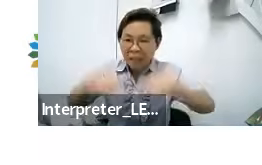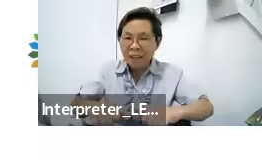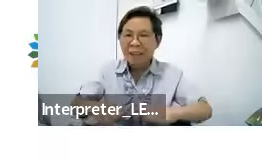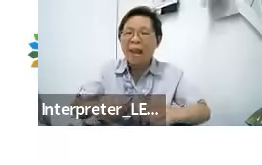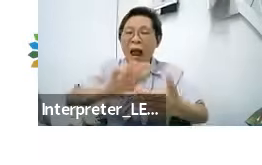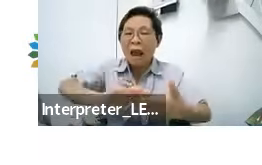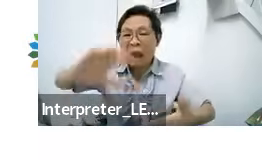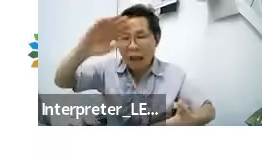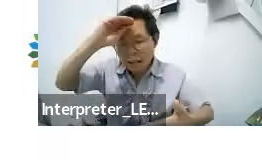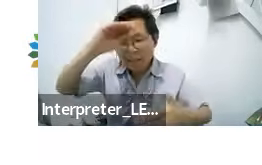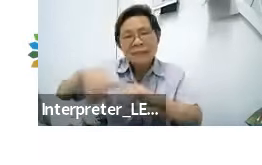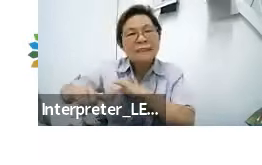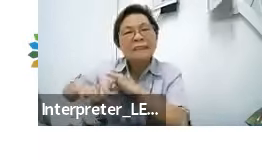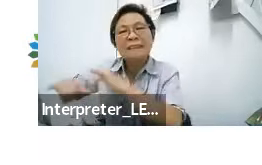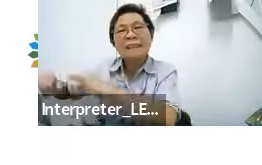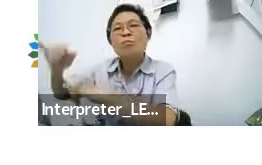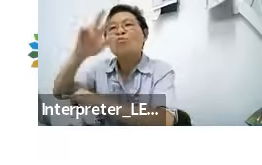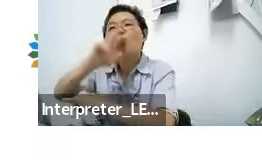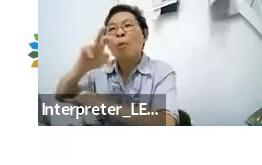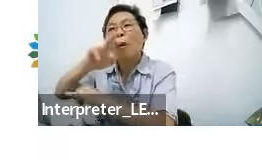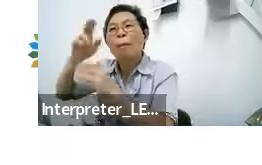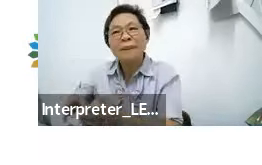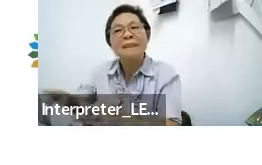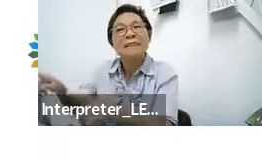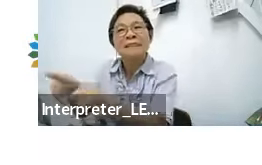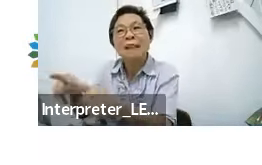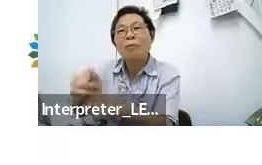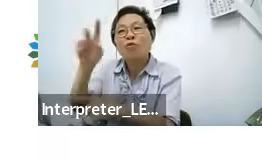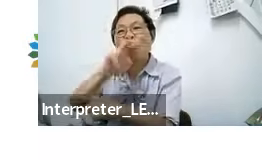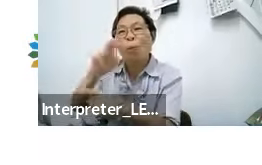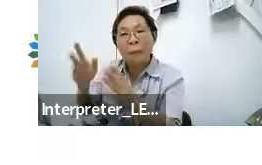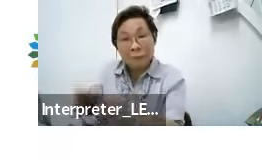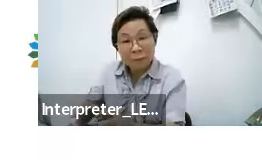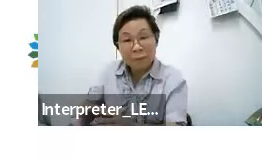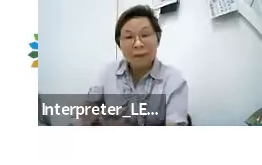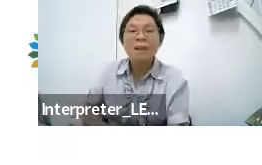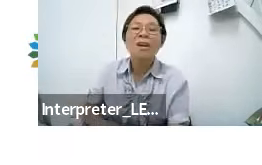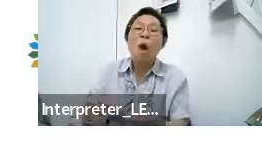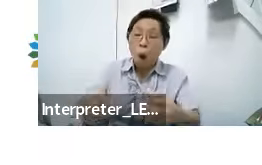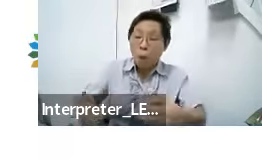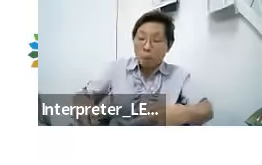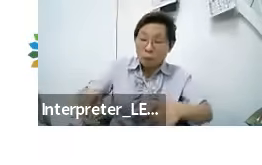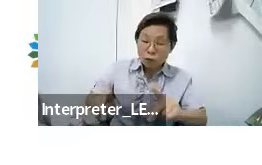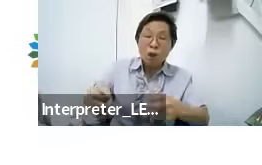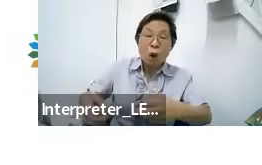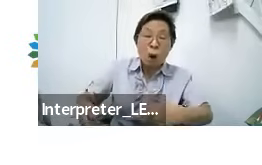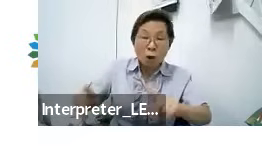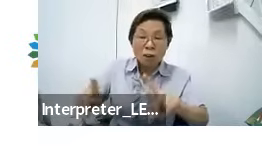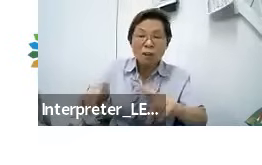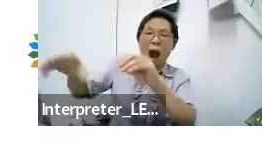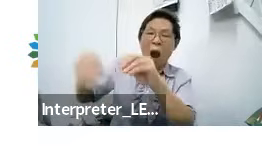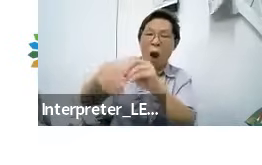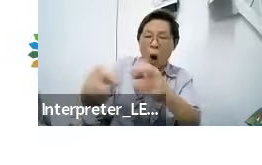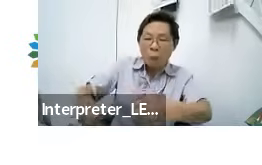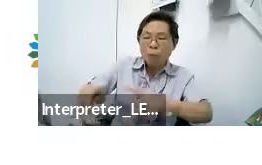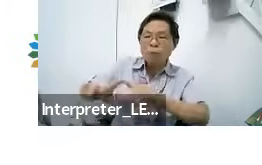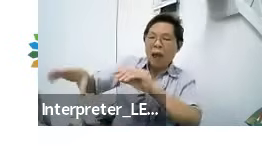as similar as non-disabled peers or other students. So opportunity is additional, it's